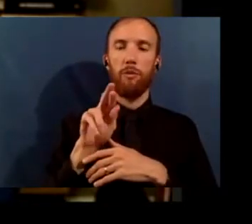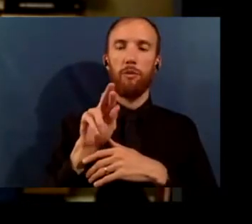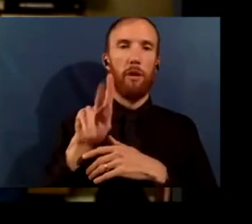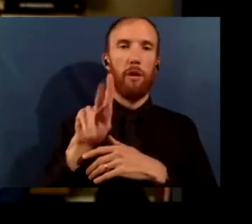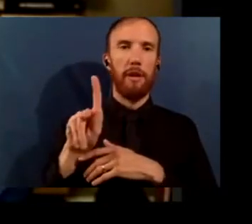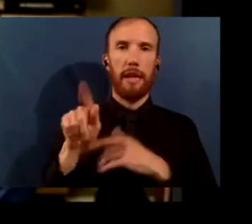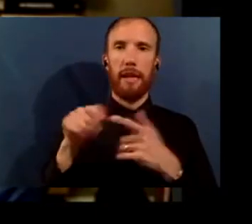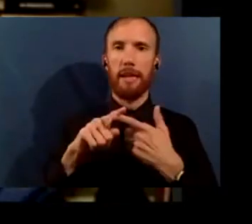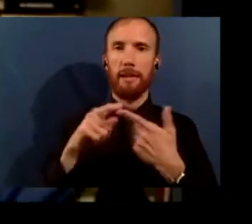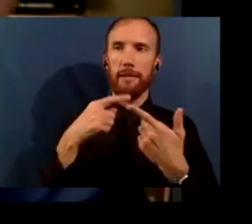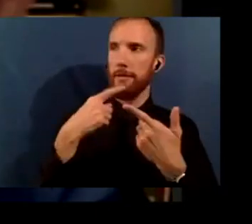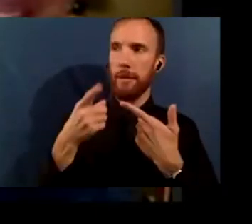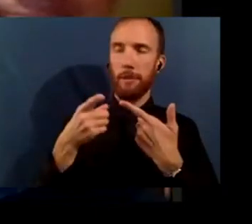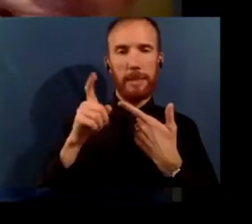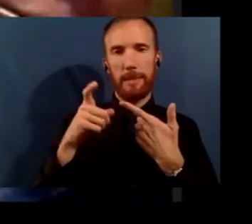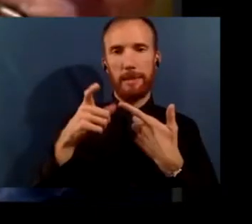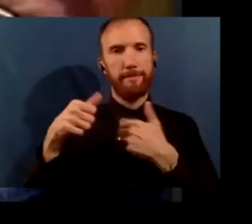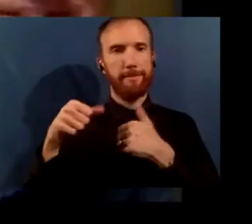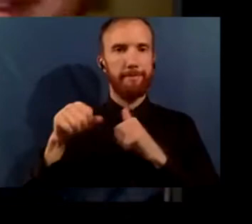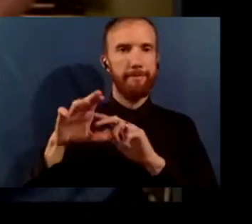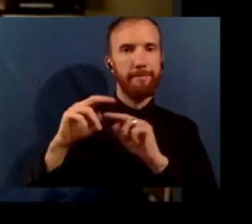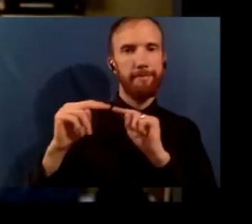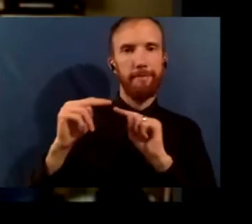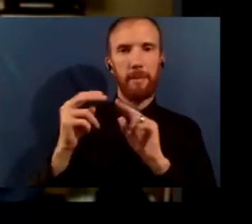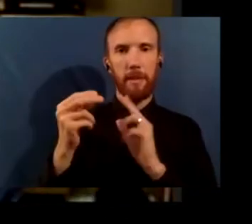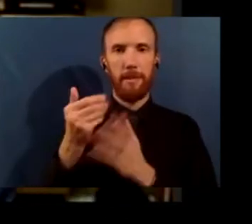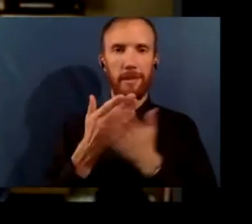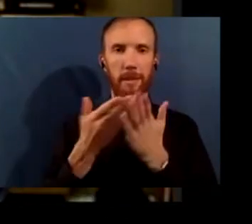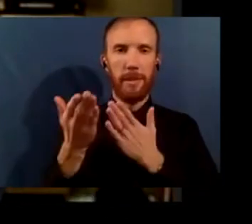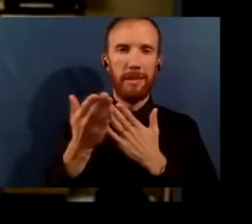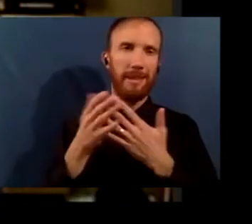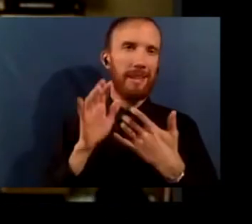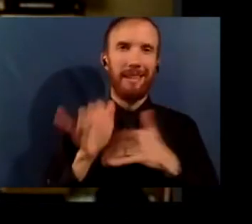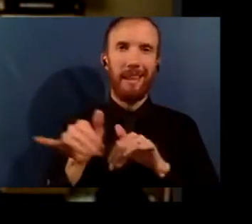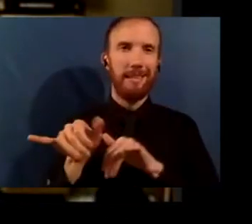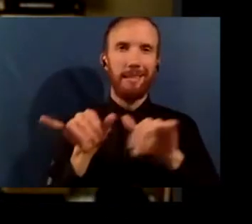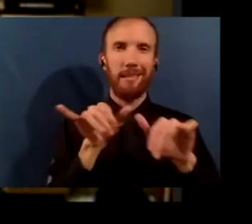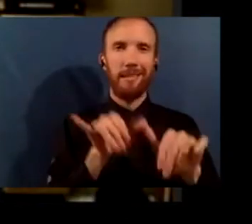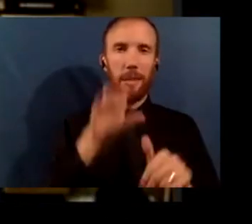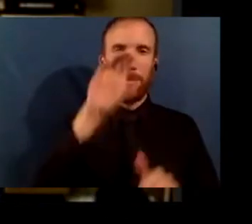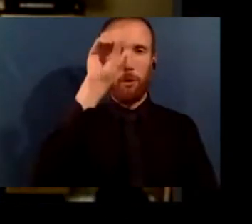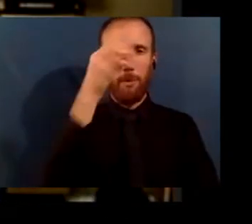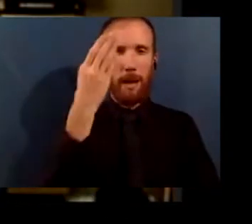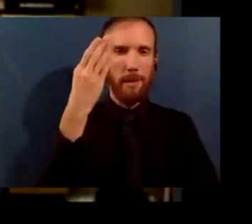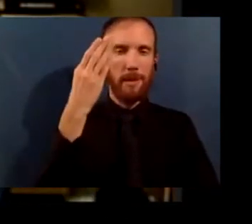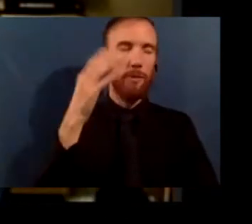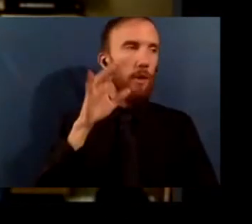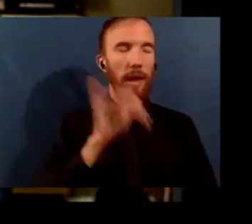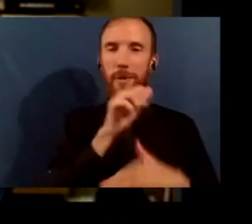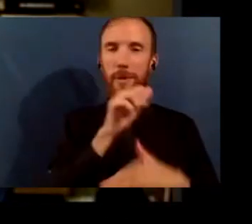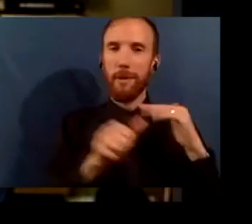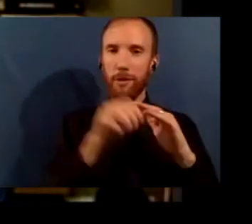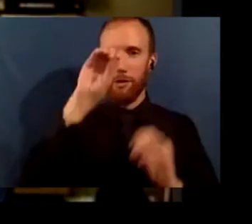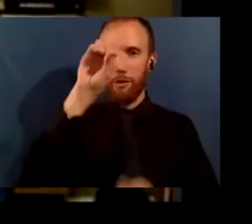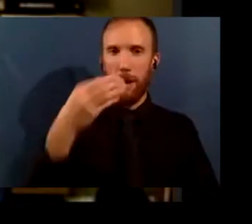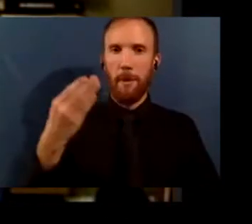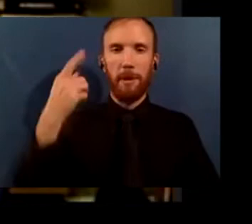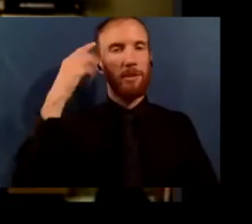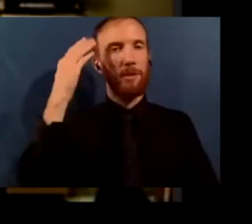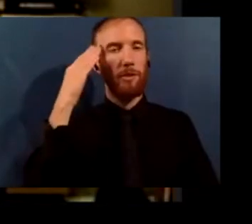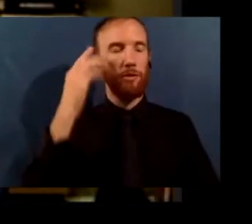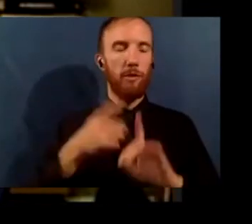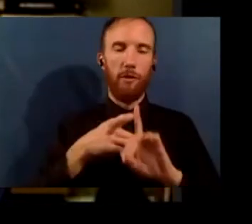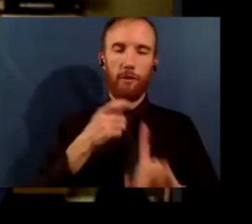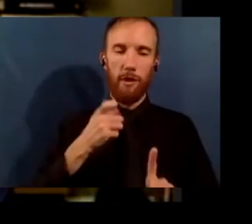Yeah, you're right. Yeah. So, I mean, I'm just saying from the standpoint of an ordinary person. That's a good point. Yeah. I mean,